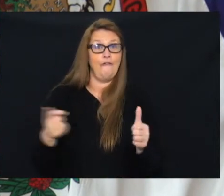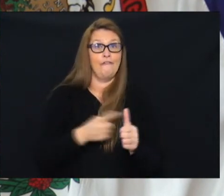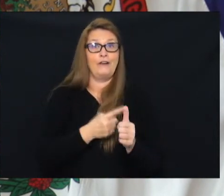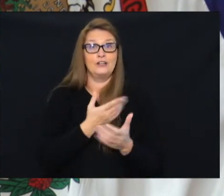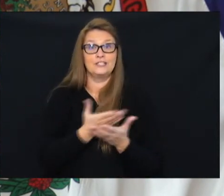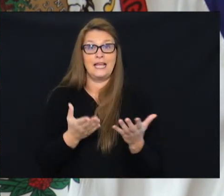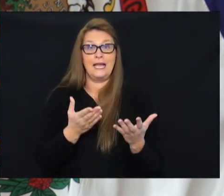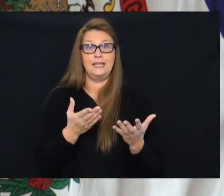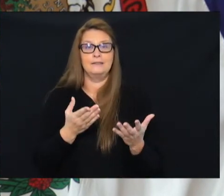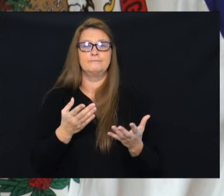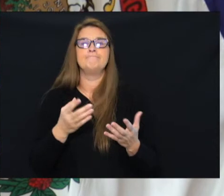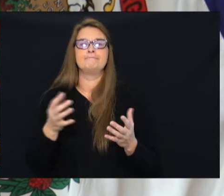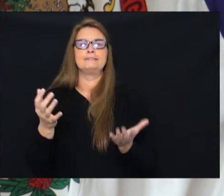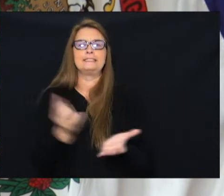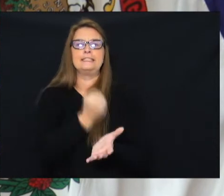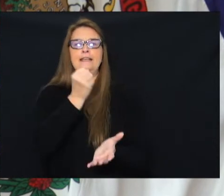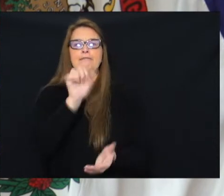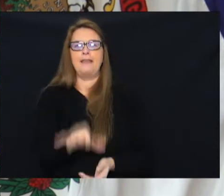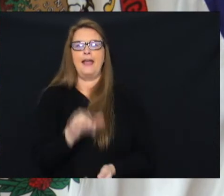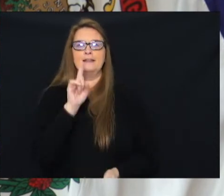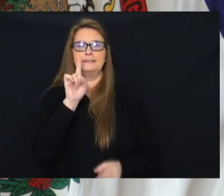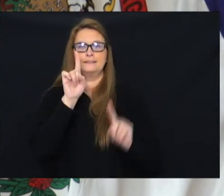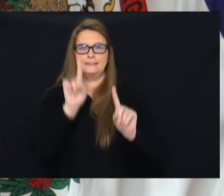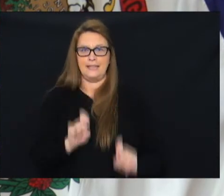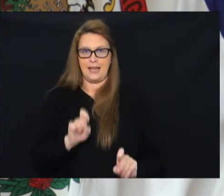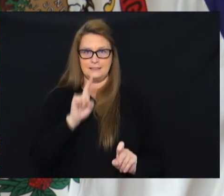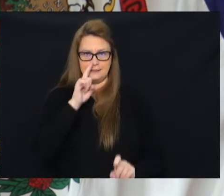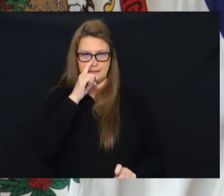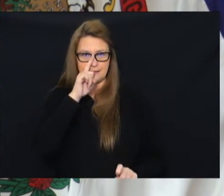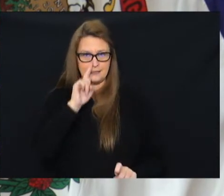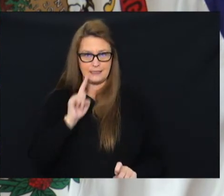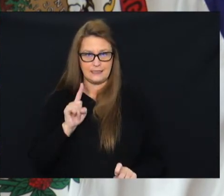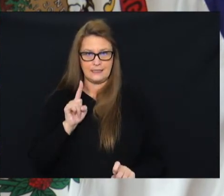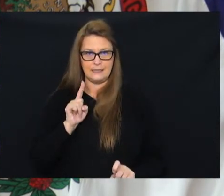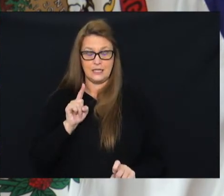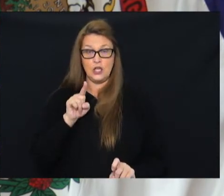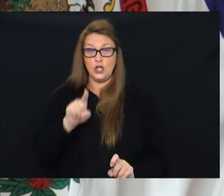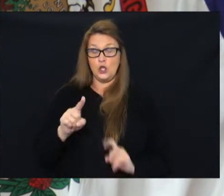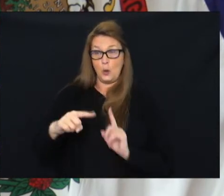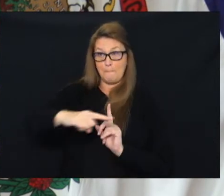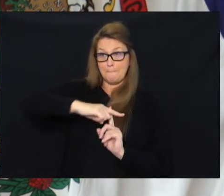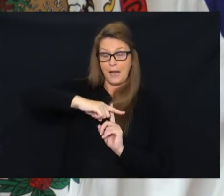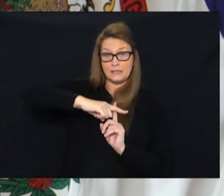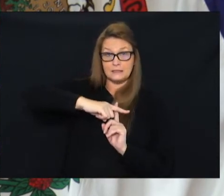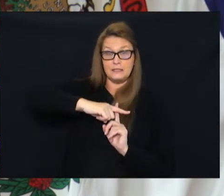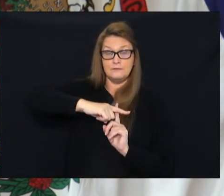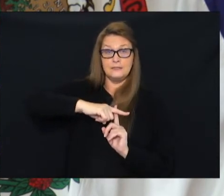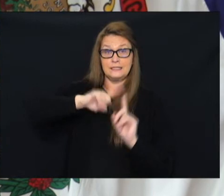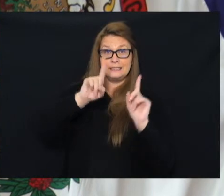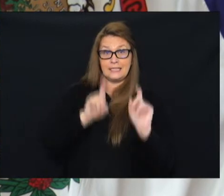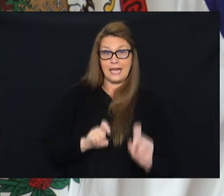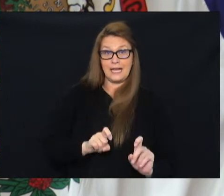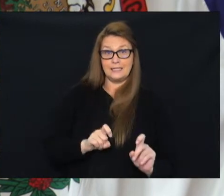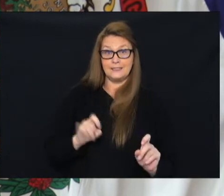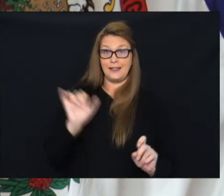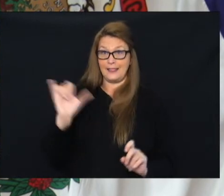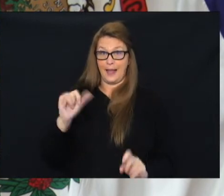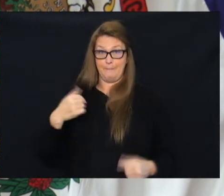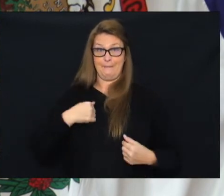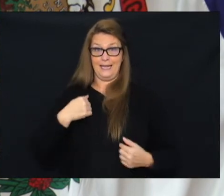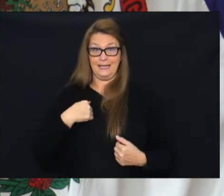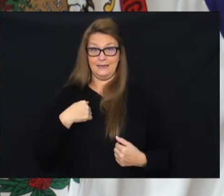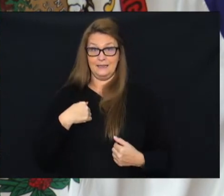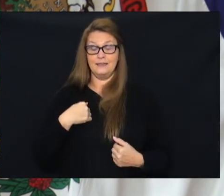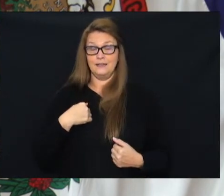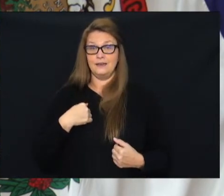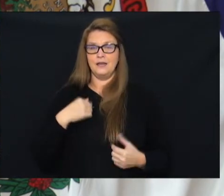get a test. And then if you happen to test positive, if you just happen to test positive, as this guy right here did,